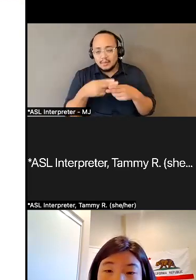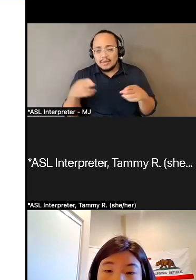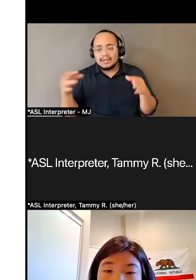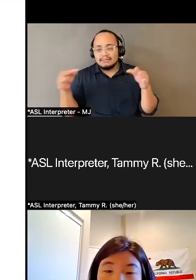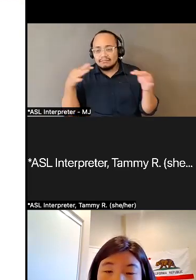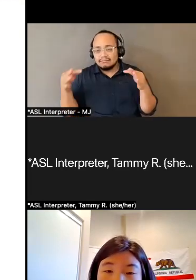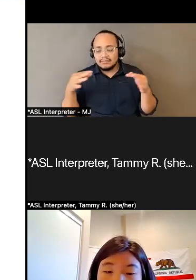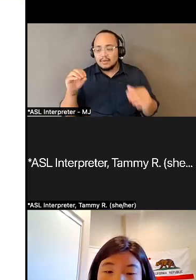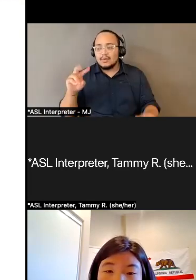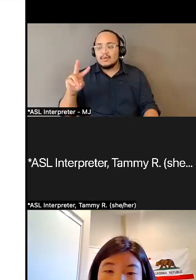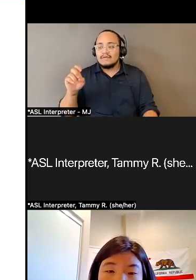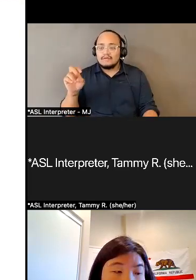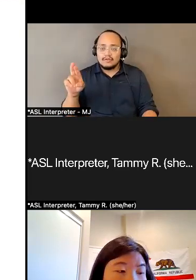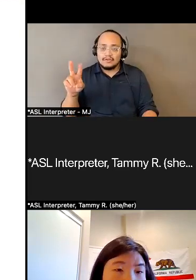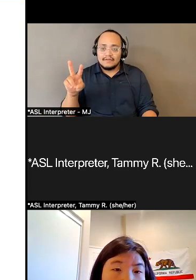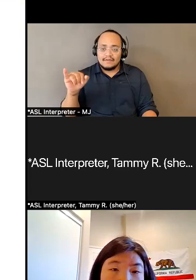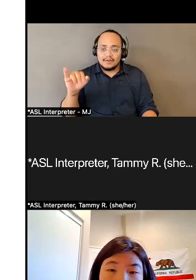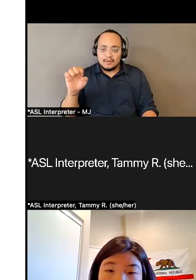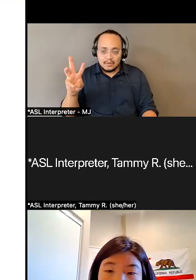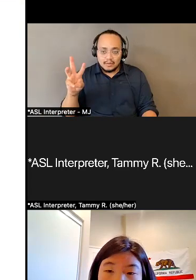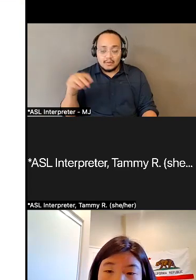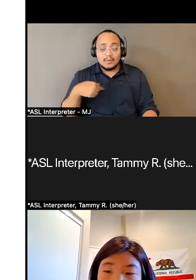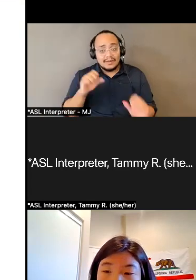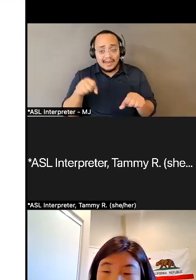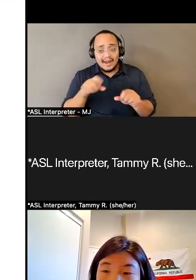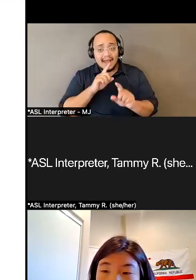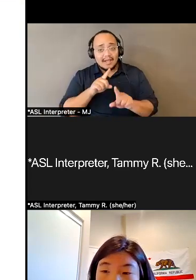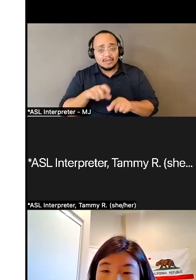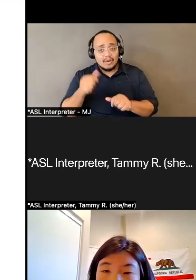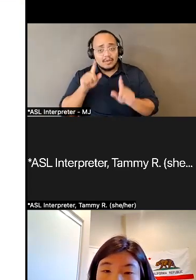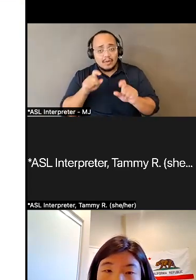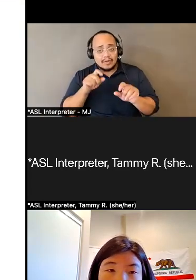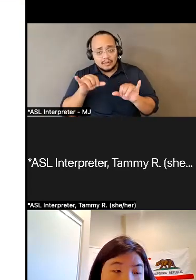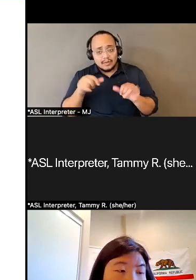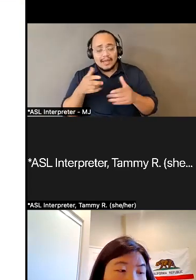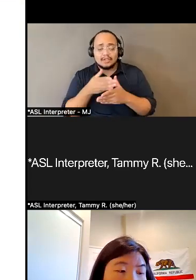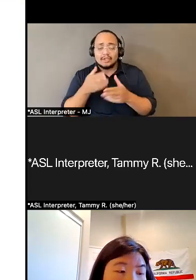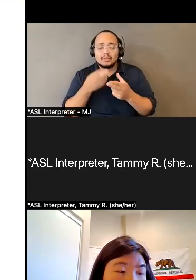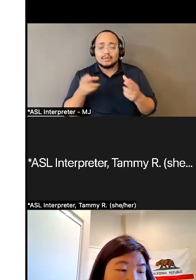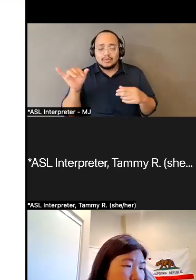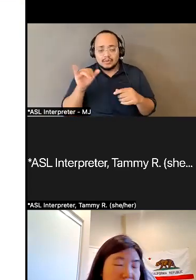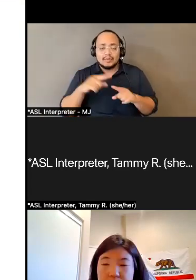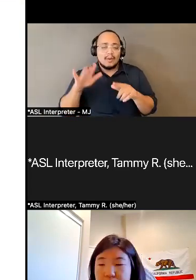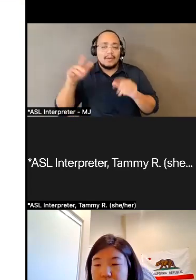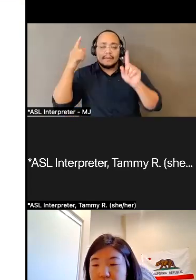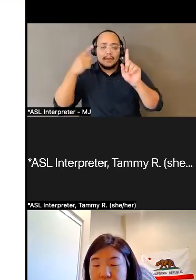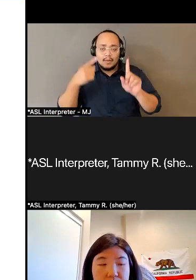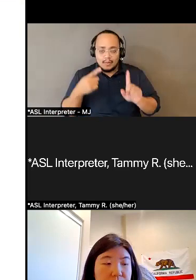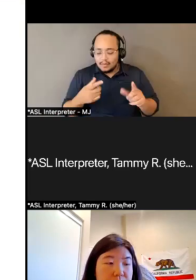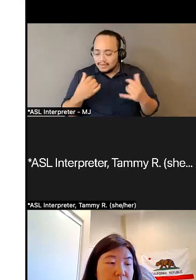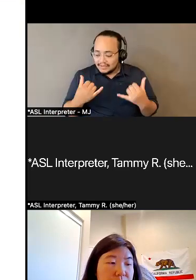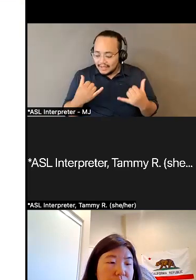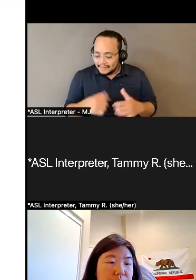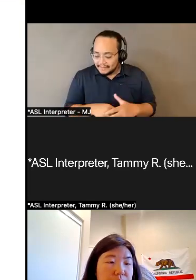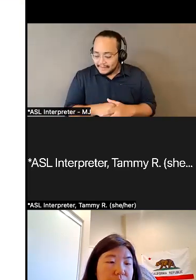are absolutely able to answer more questions, and we have other resources at FreeFrom to kind of go into detail on this. But essentially,